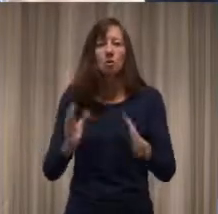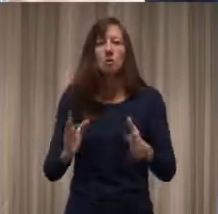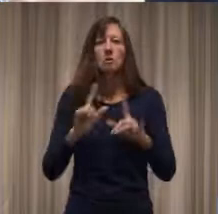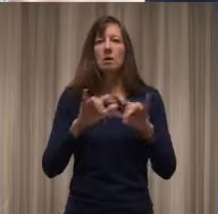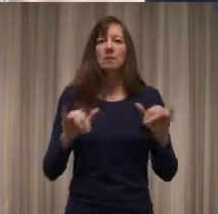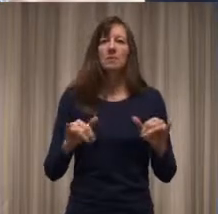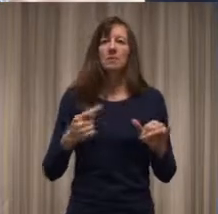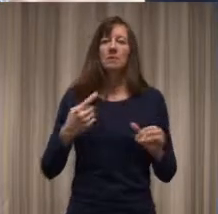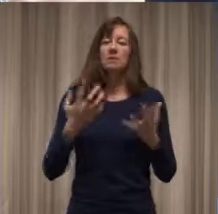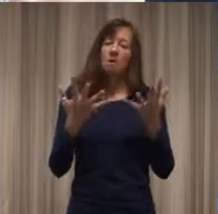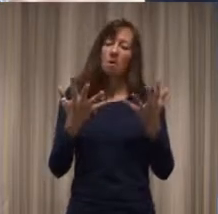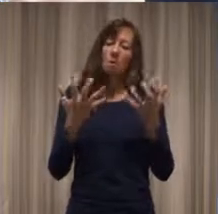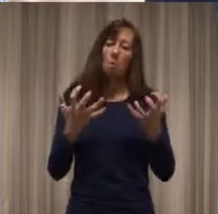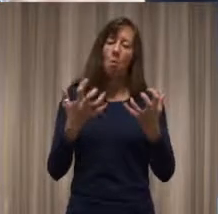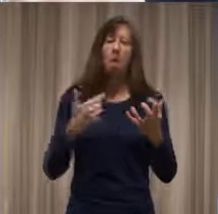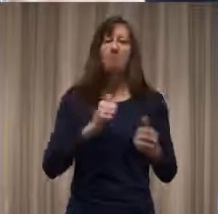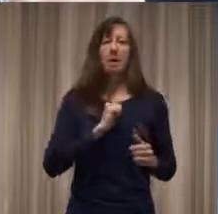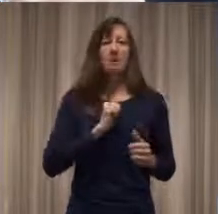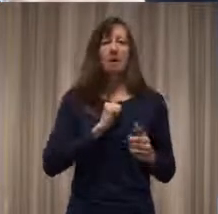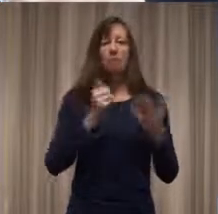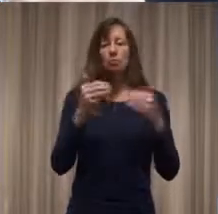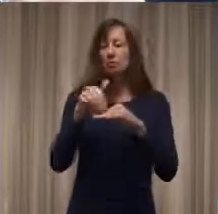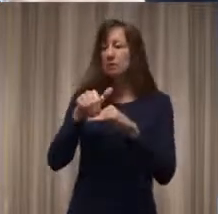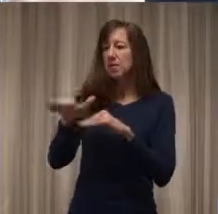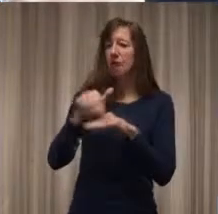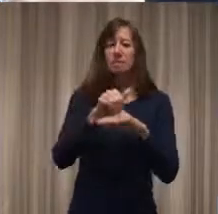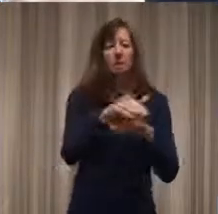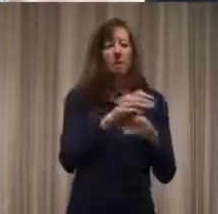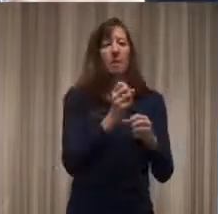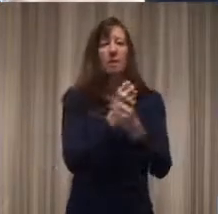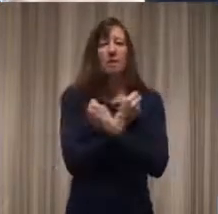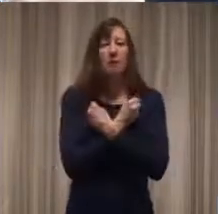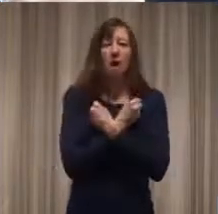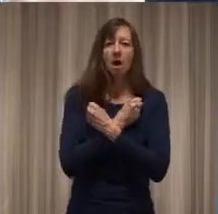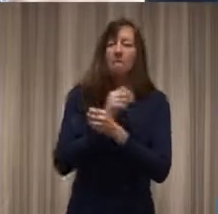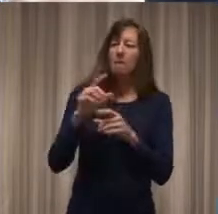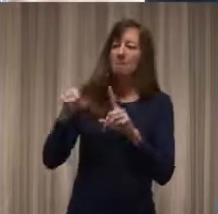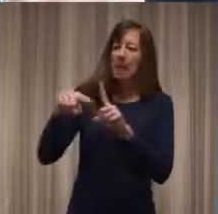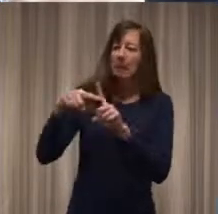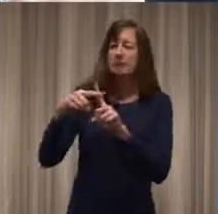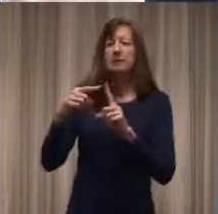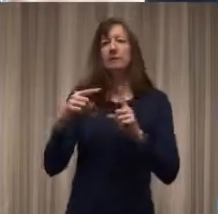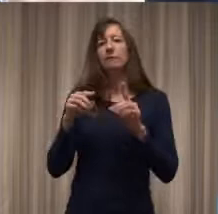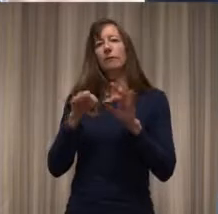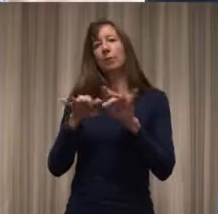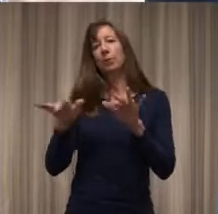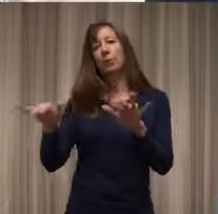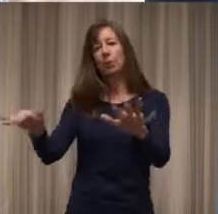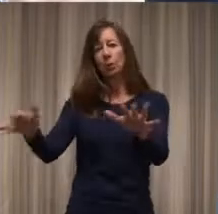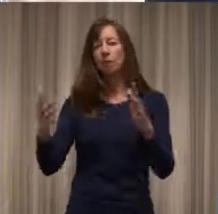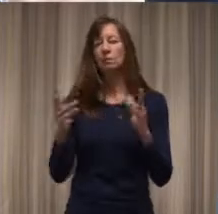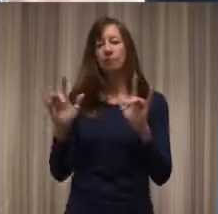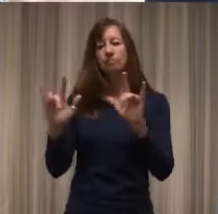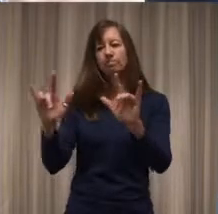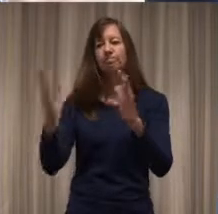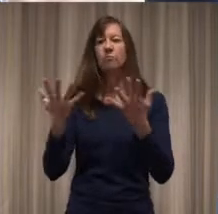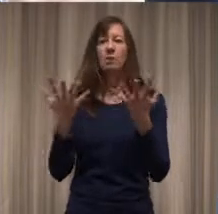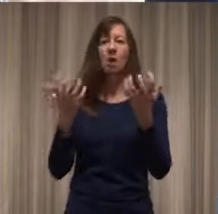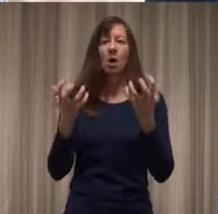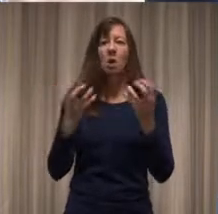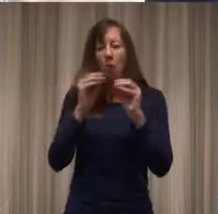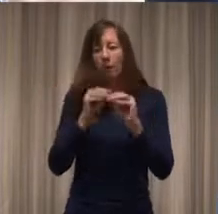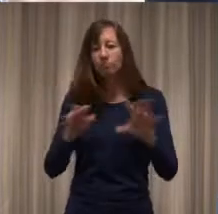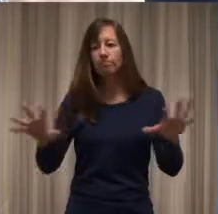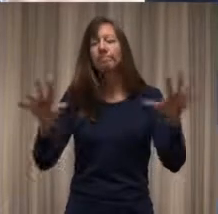those 27 individuals, to everybody that's sick, and to those that are still recovering. This is a horrible, horrible thing,